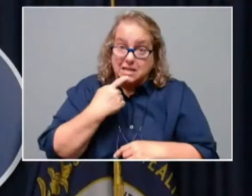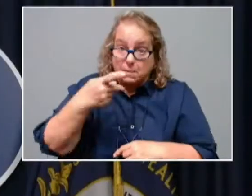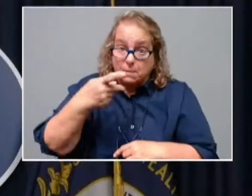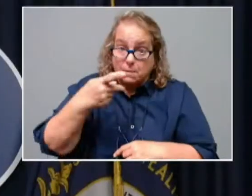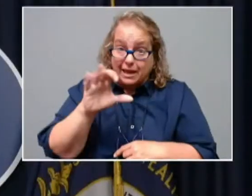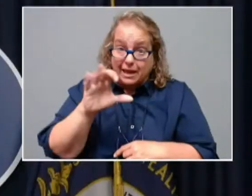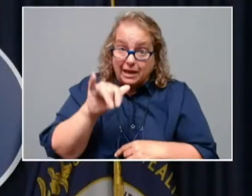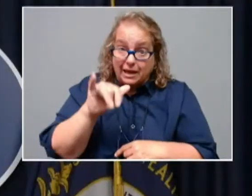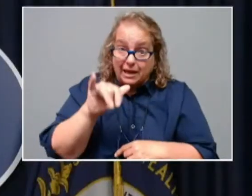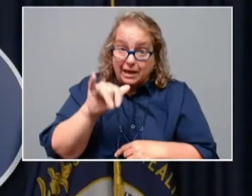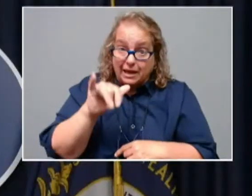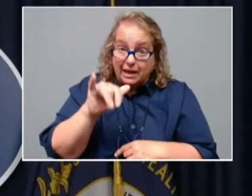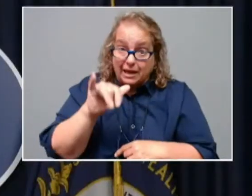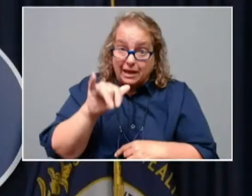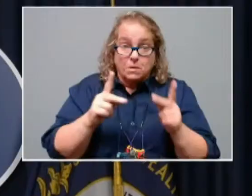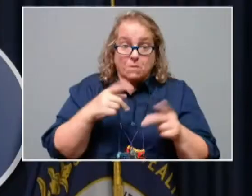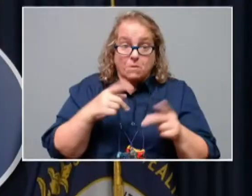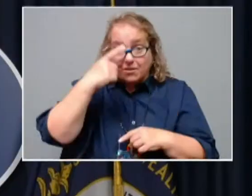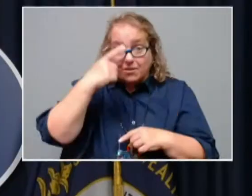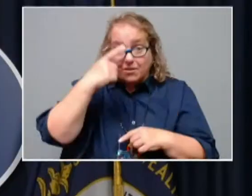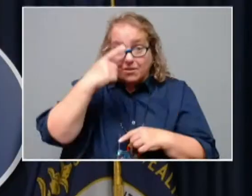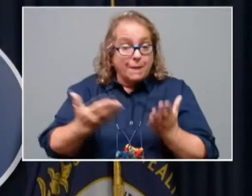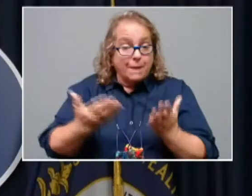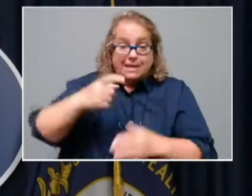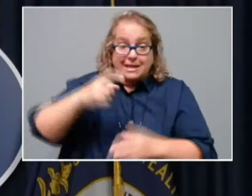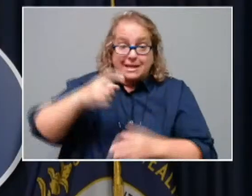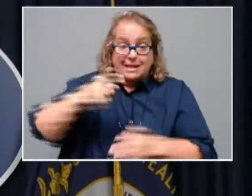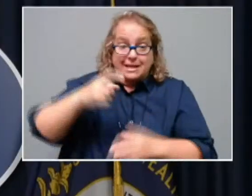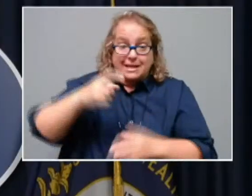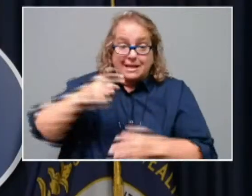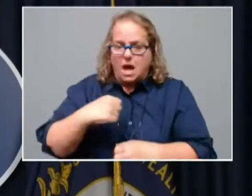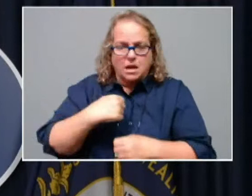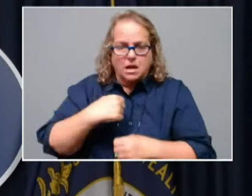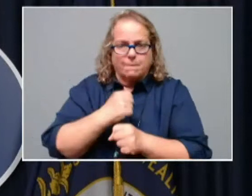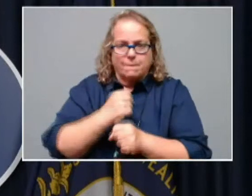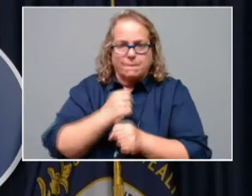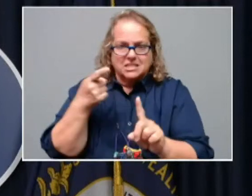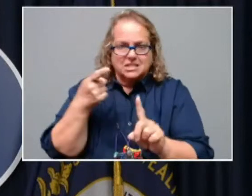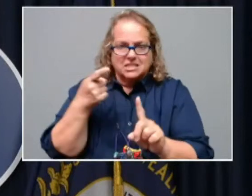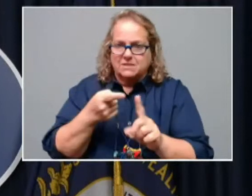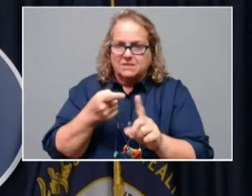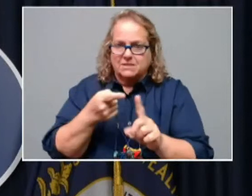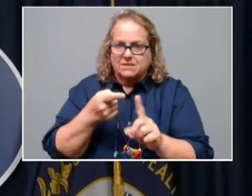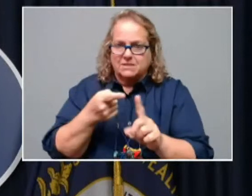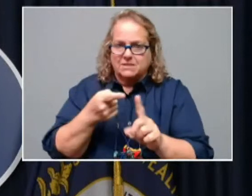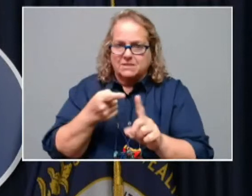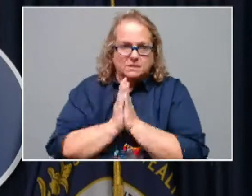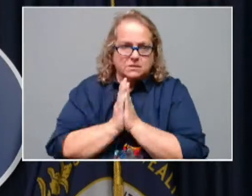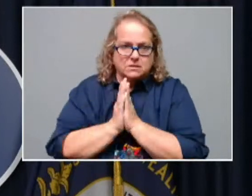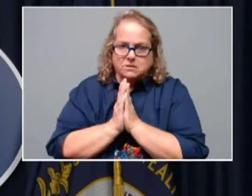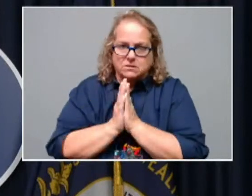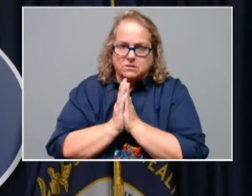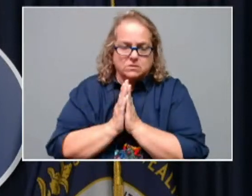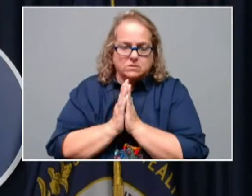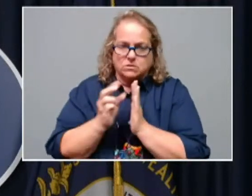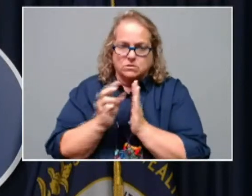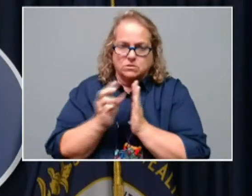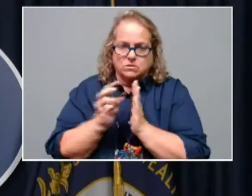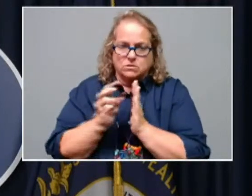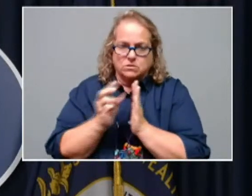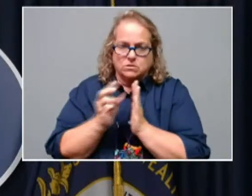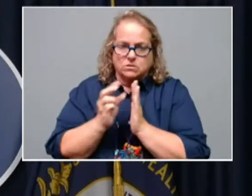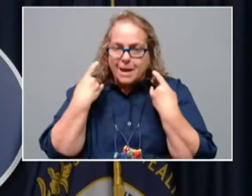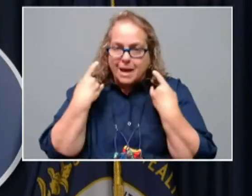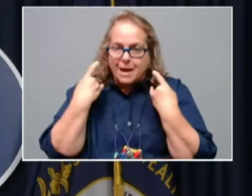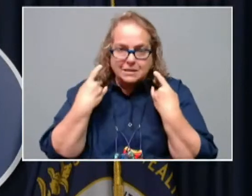that I think it may be necessary, I have not made a specific ask there, and it's not